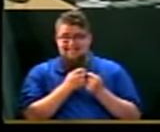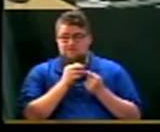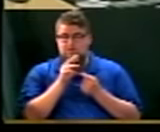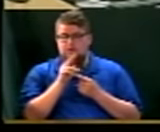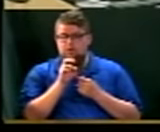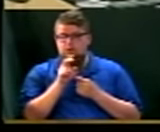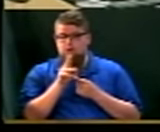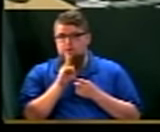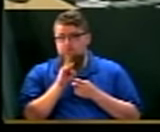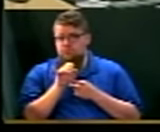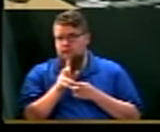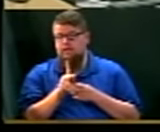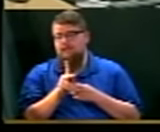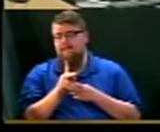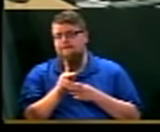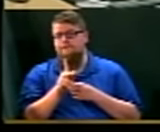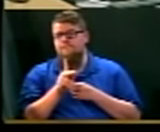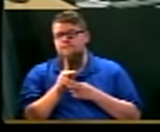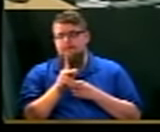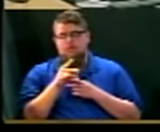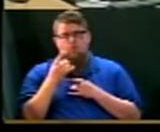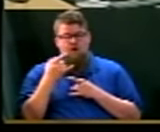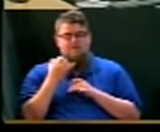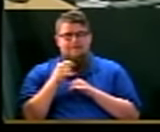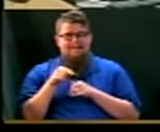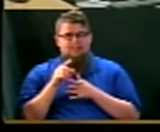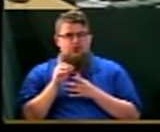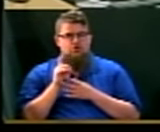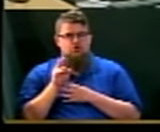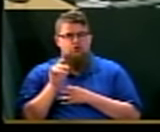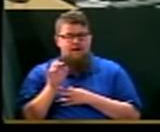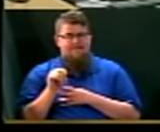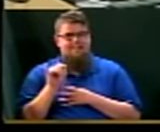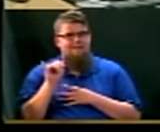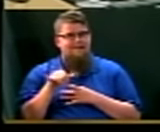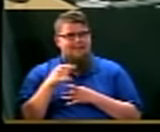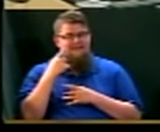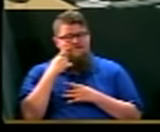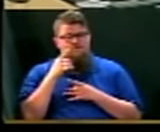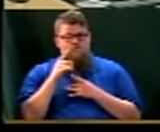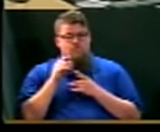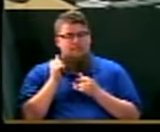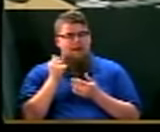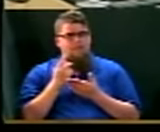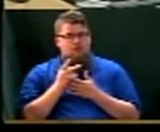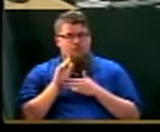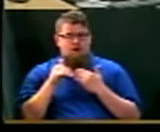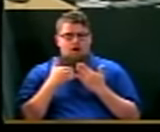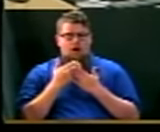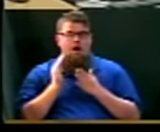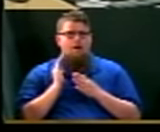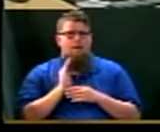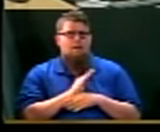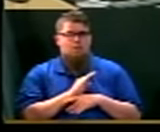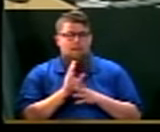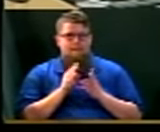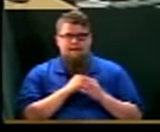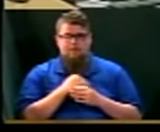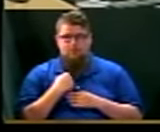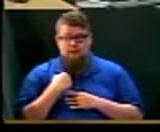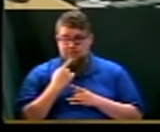and one to have this, make this a draft to be approved by all board members. Is that correct, Ms.